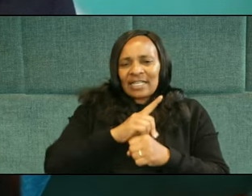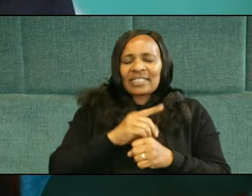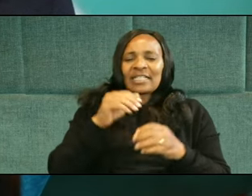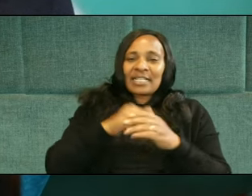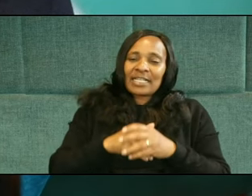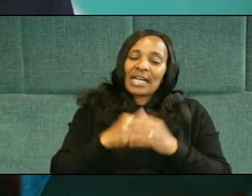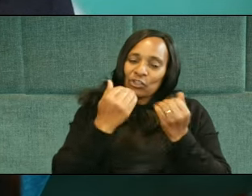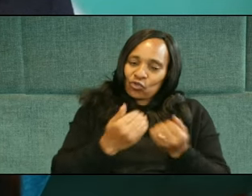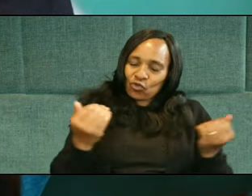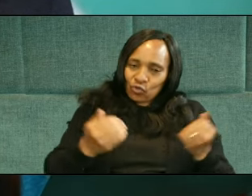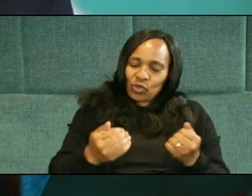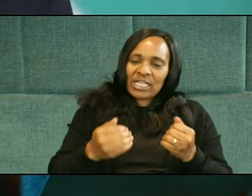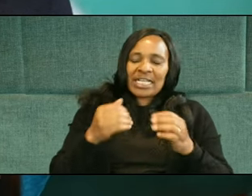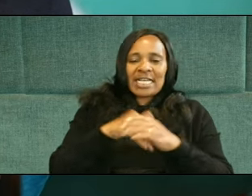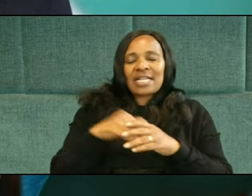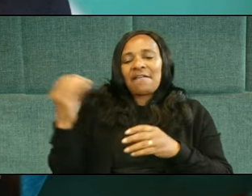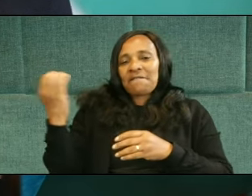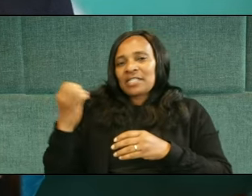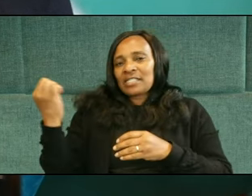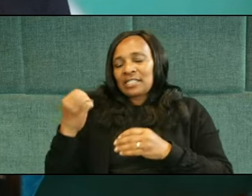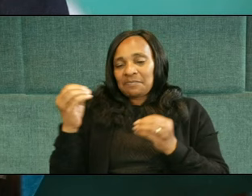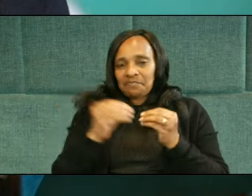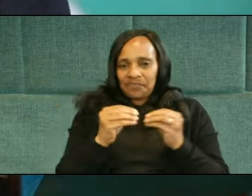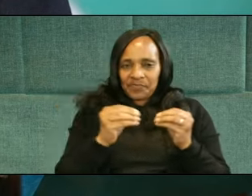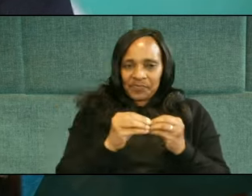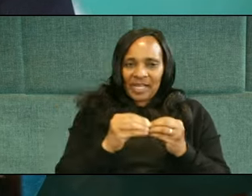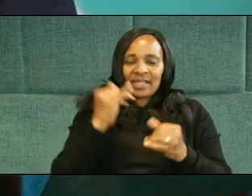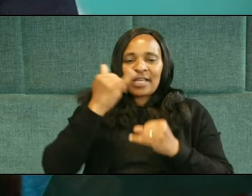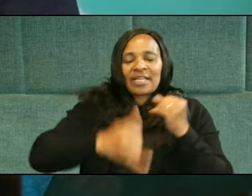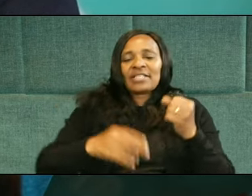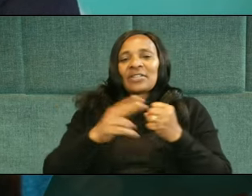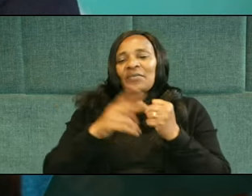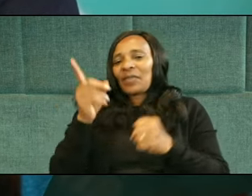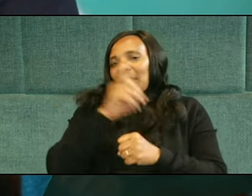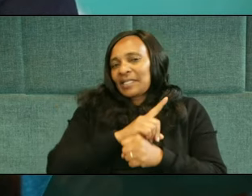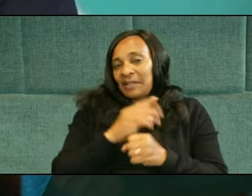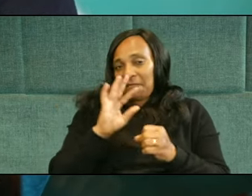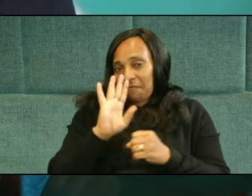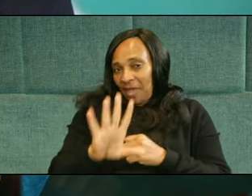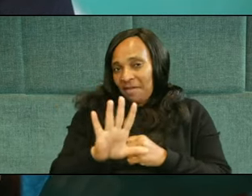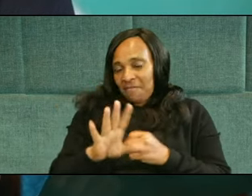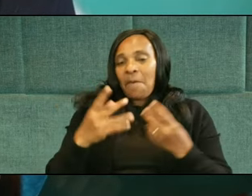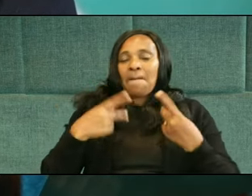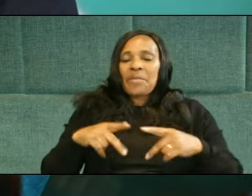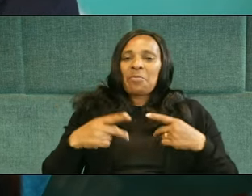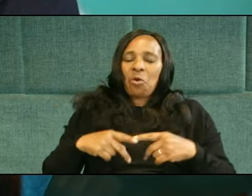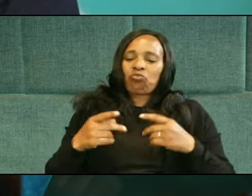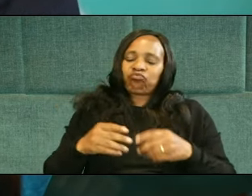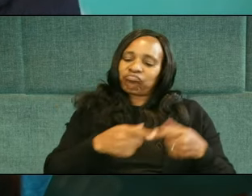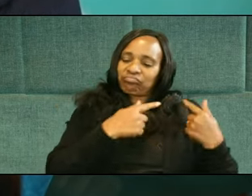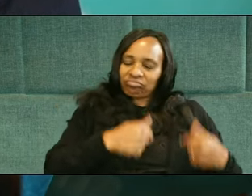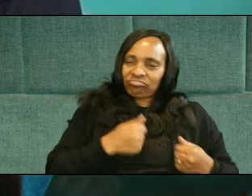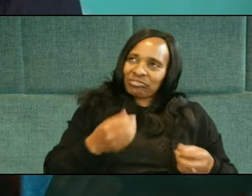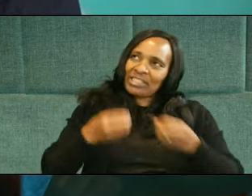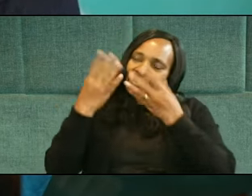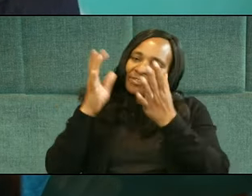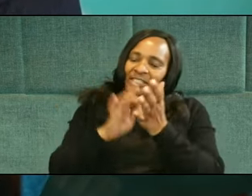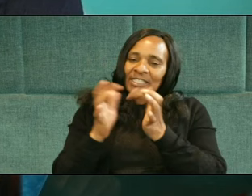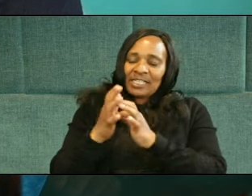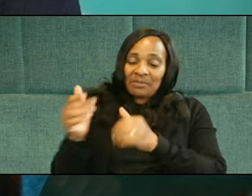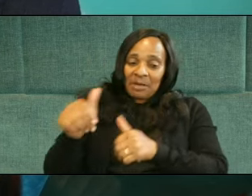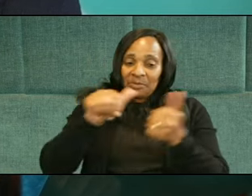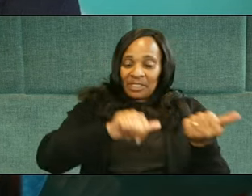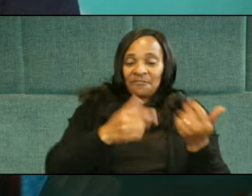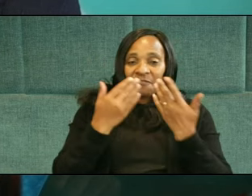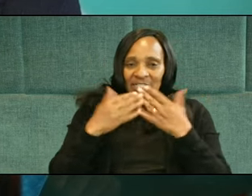at children's evangelistic meetings. At the end of 7 days, 5 people gave their hearts to Jesus and were baptized. Da